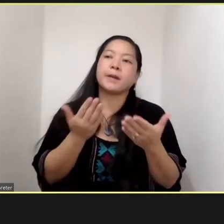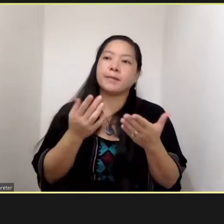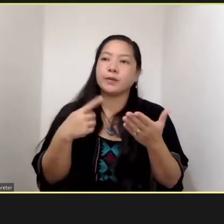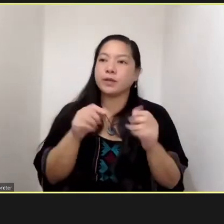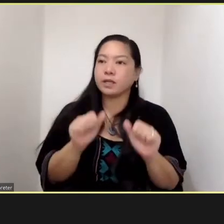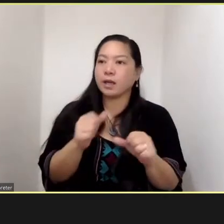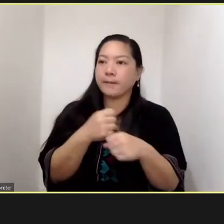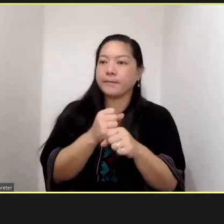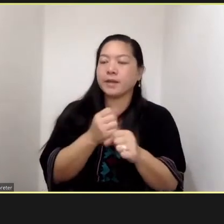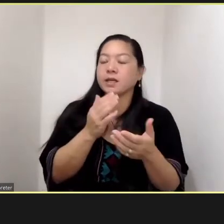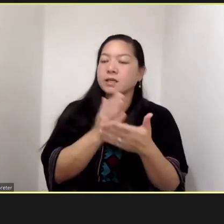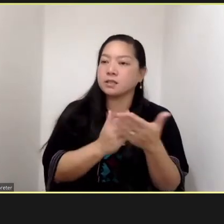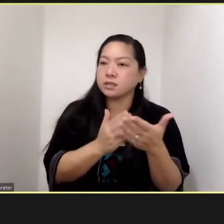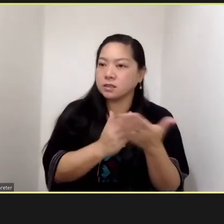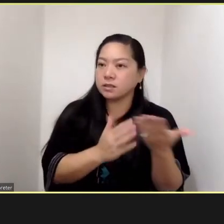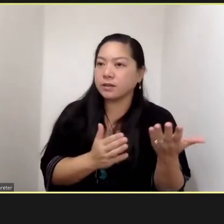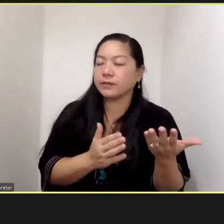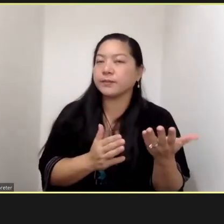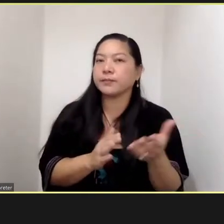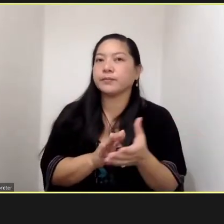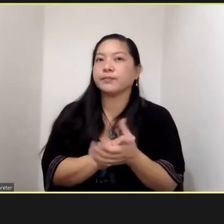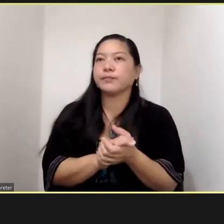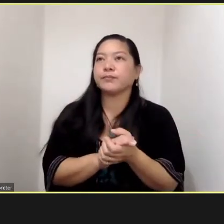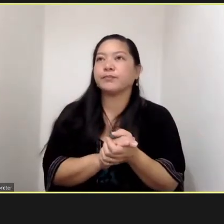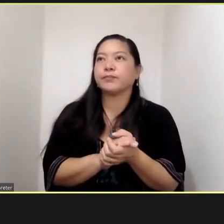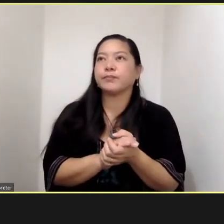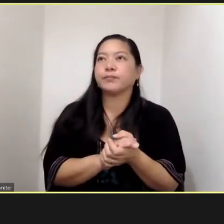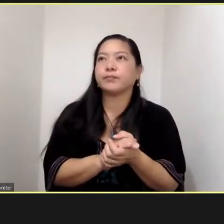some kind of